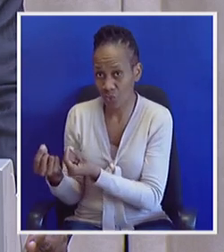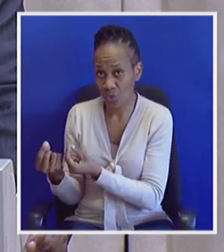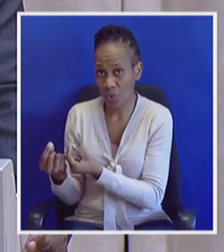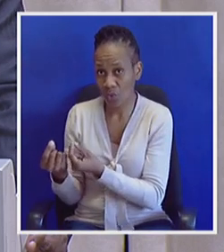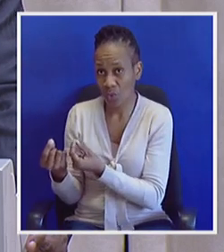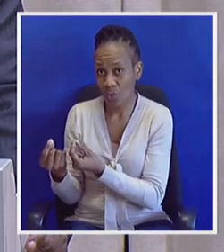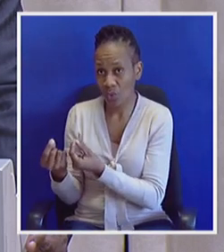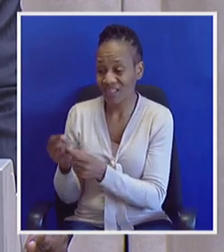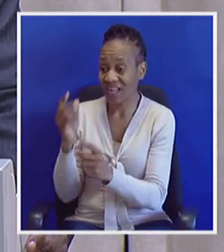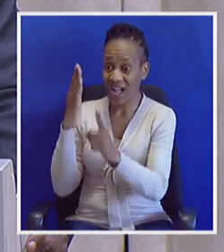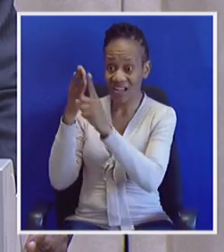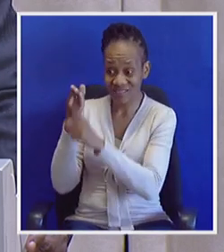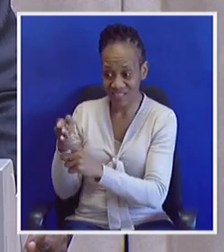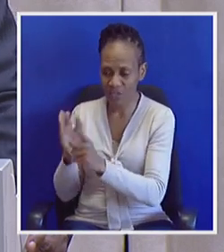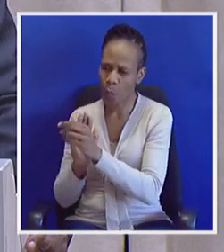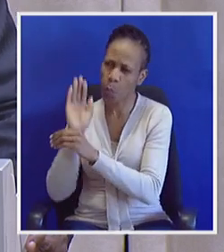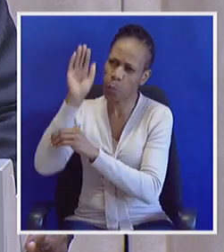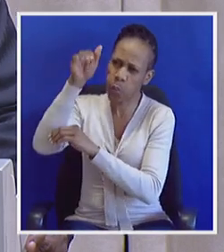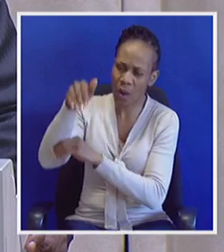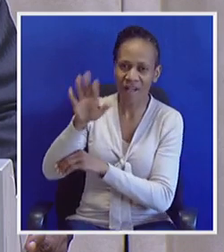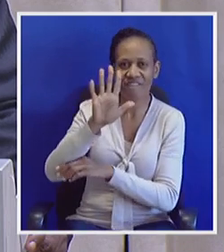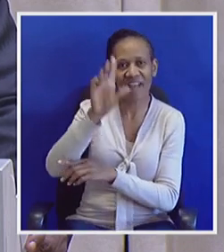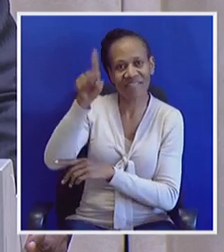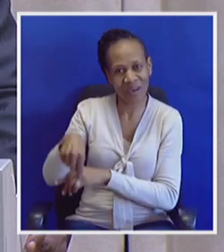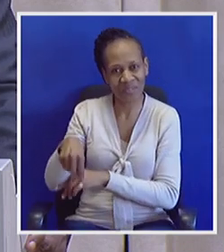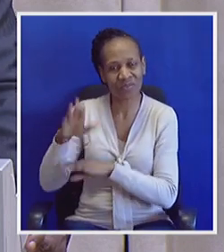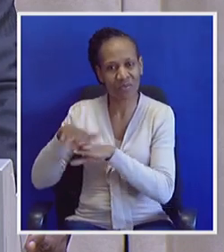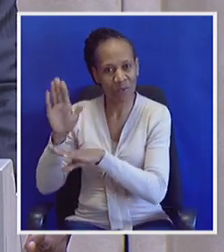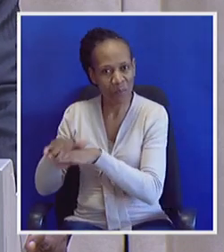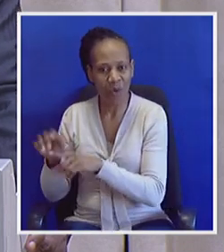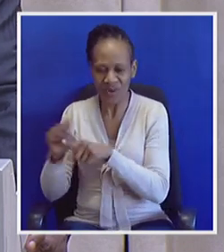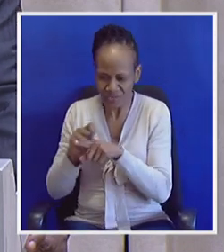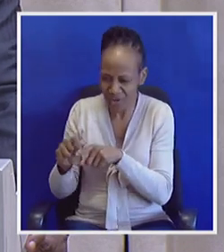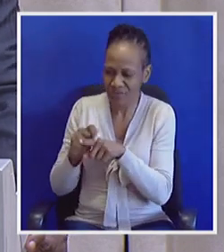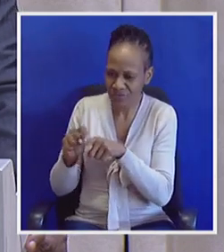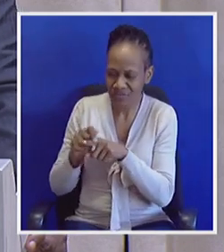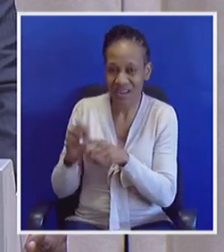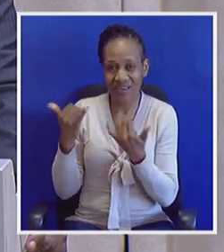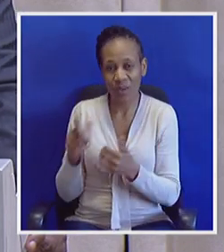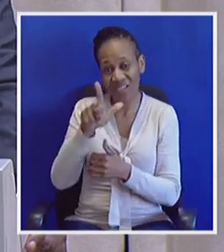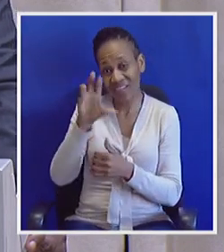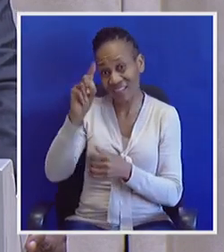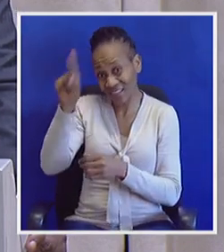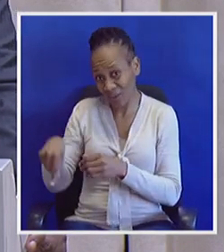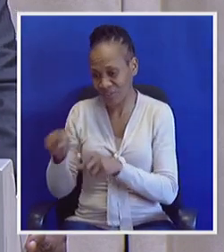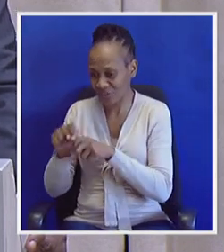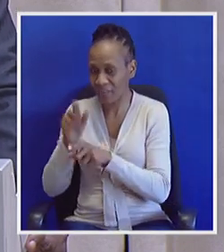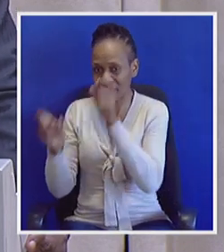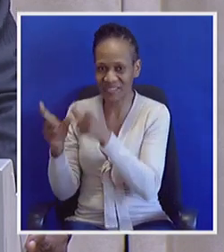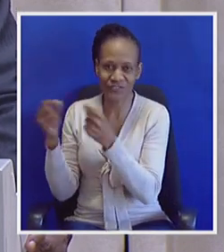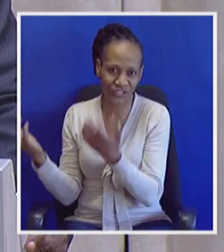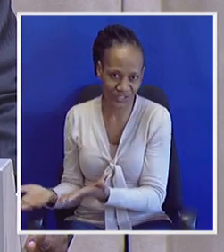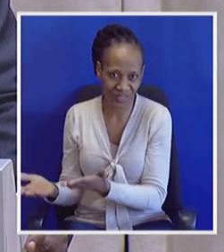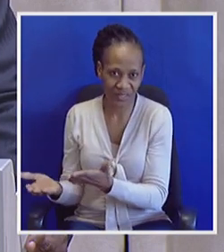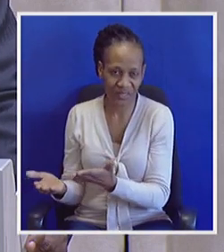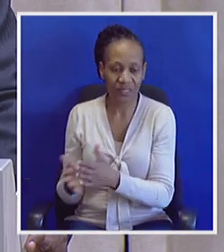this target was exceeded by 5,000, and when we trained, almost 70,000. In an